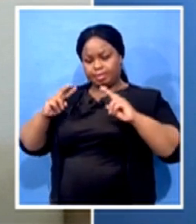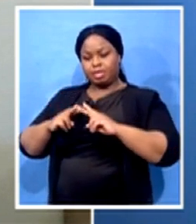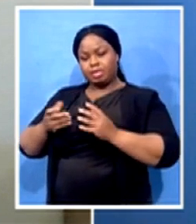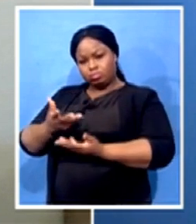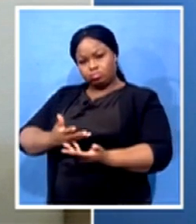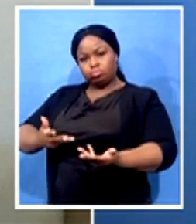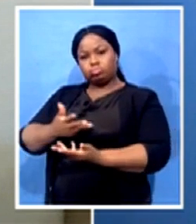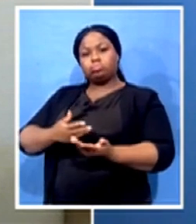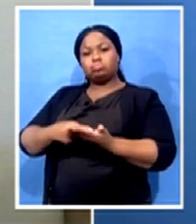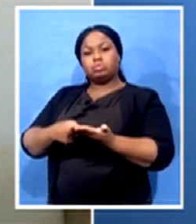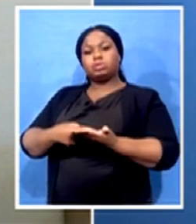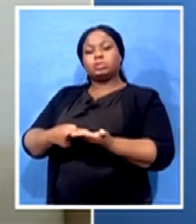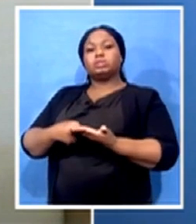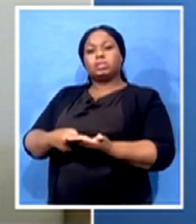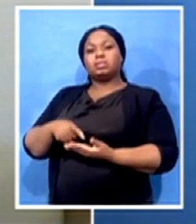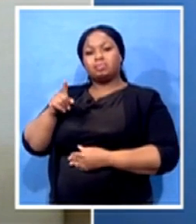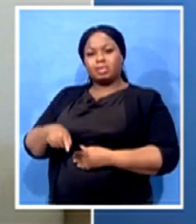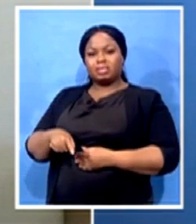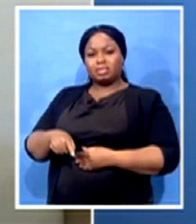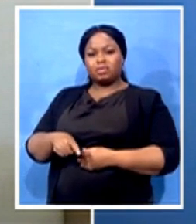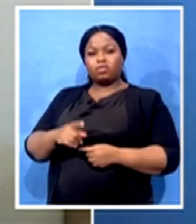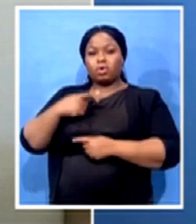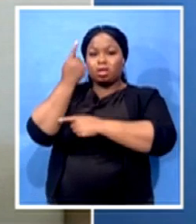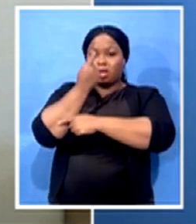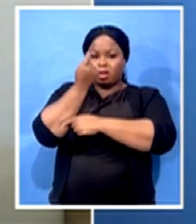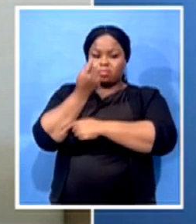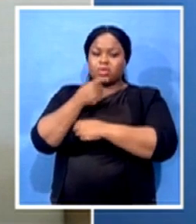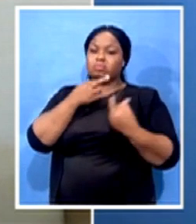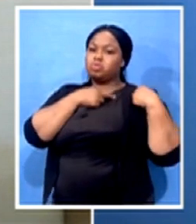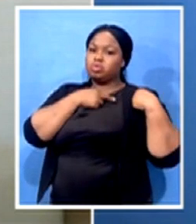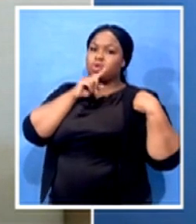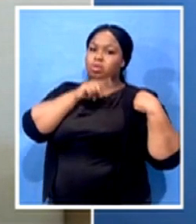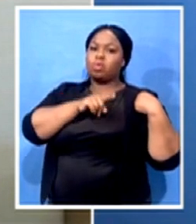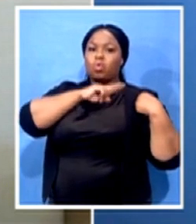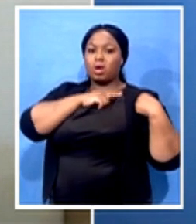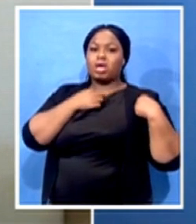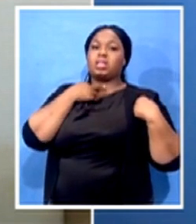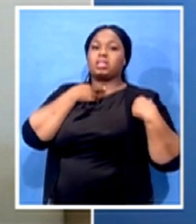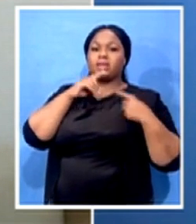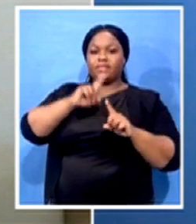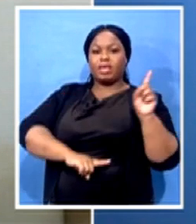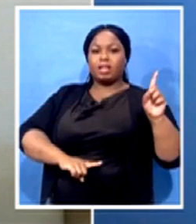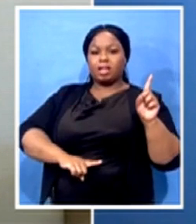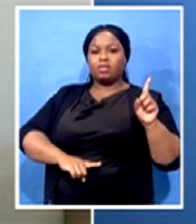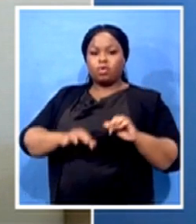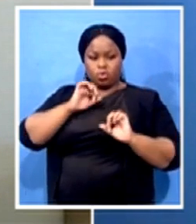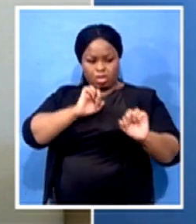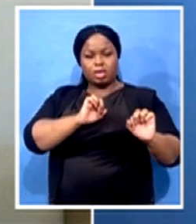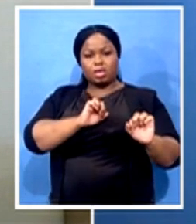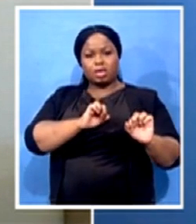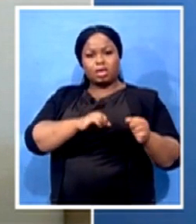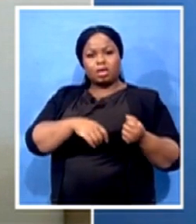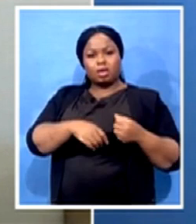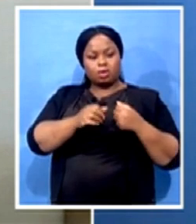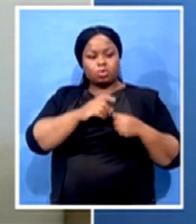of Malawi accountable for having failure to give effect to their treaty obligations. So it could be diplomatic